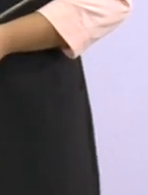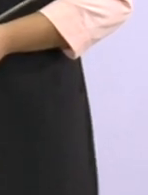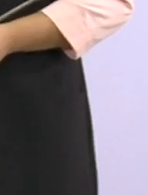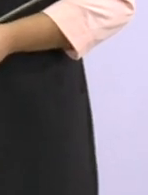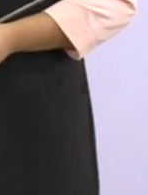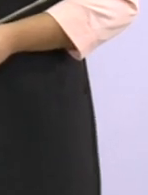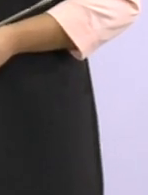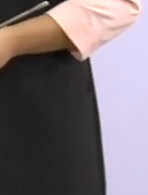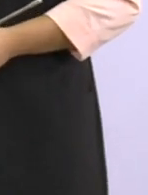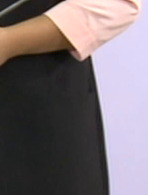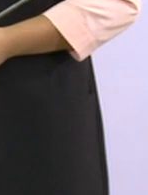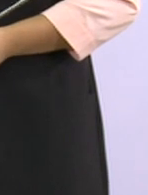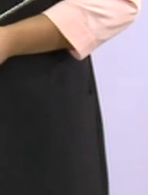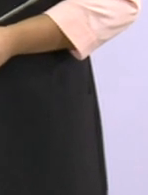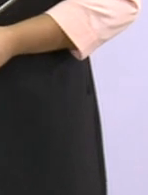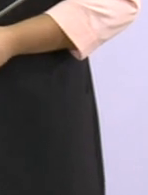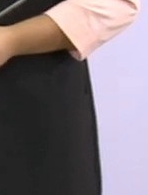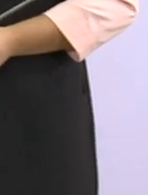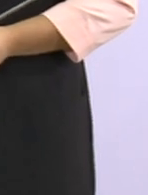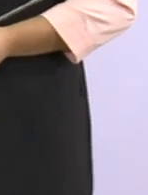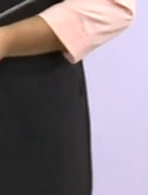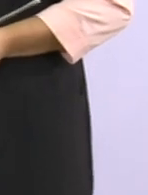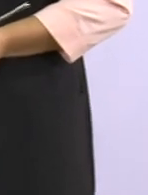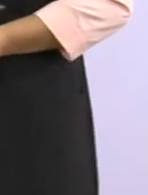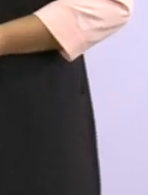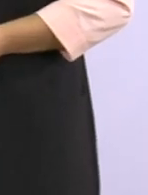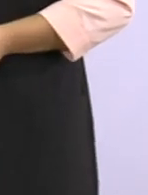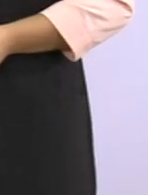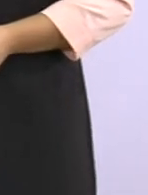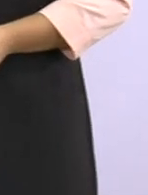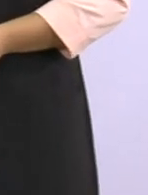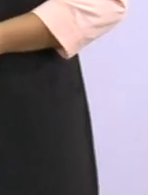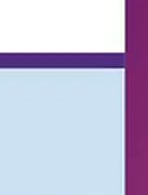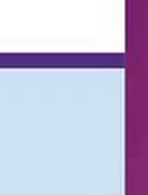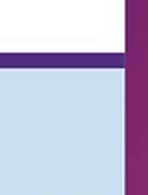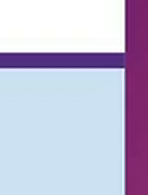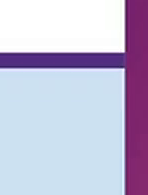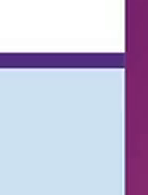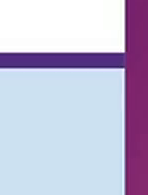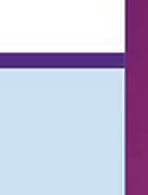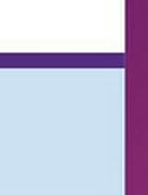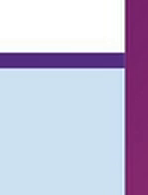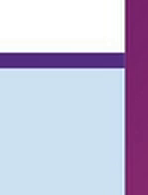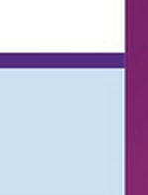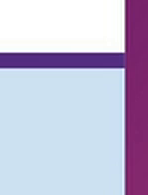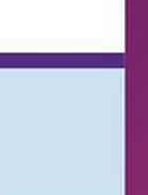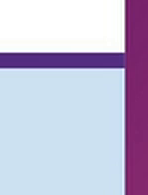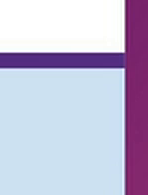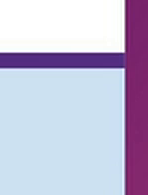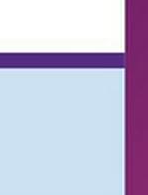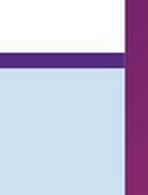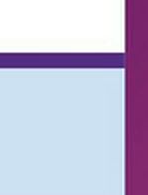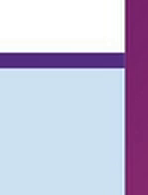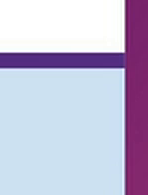play by the rules, which means to be fair. Look at the example here, please. I like my boss. He